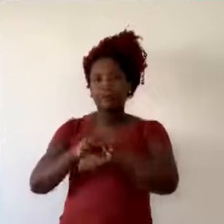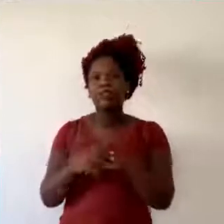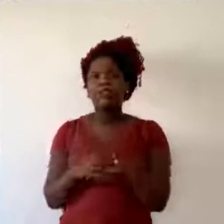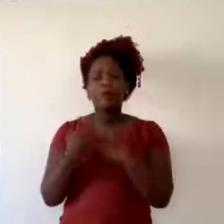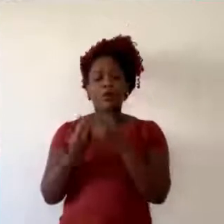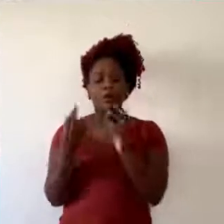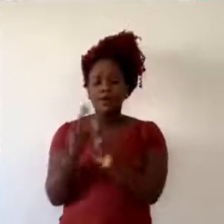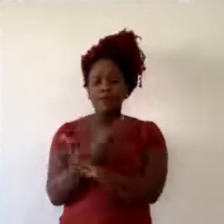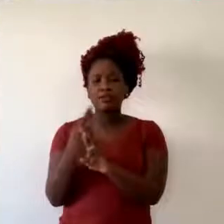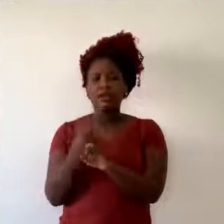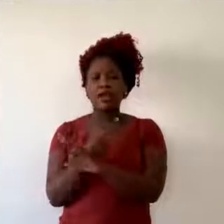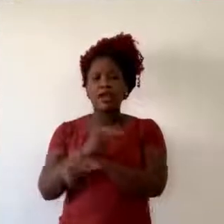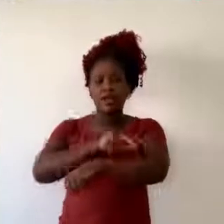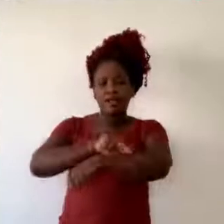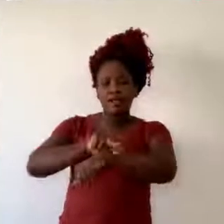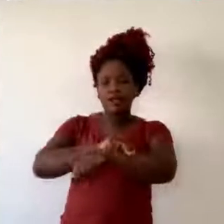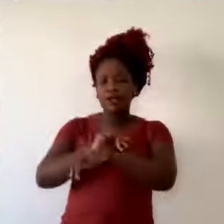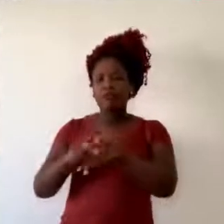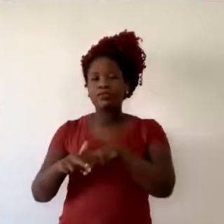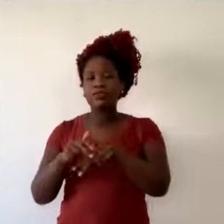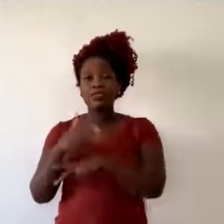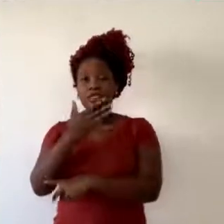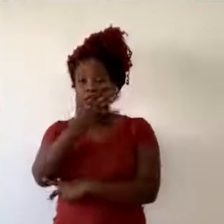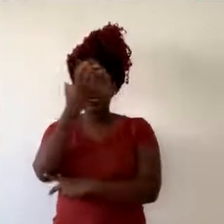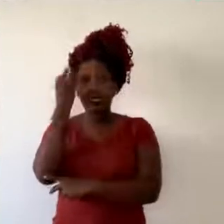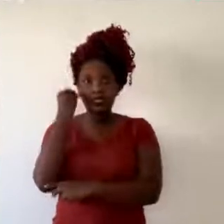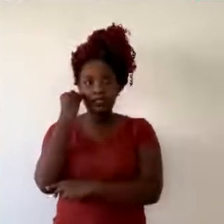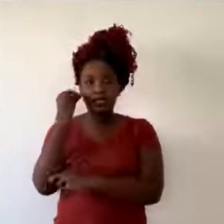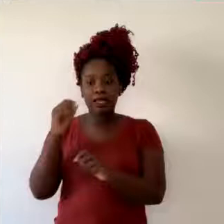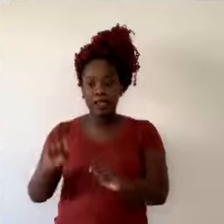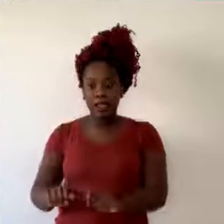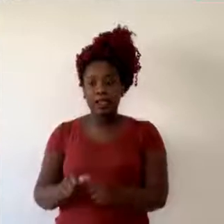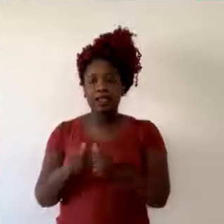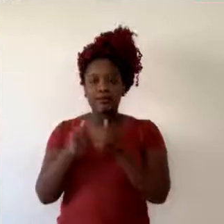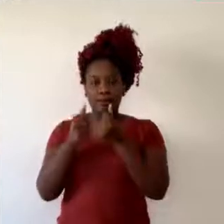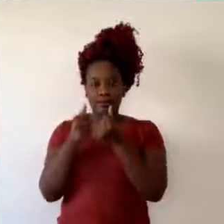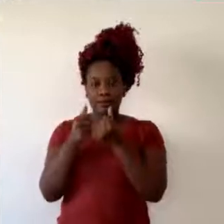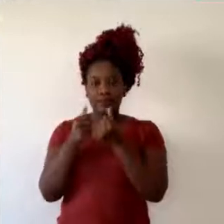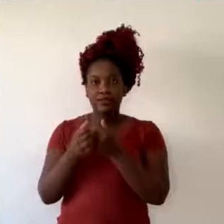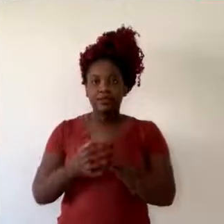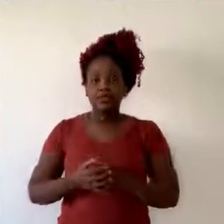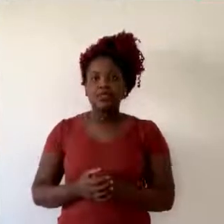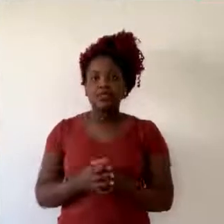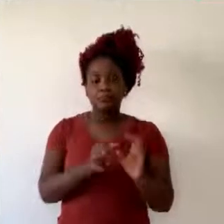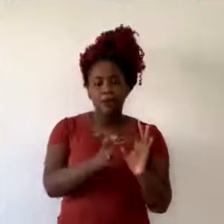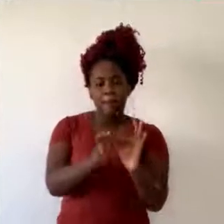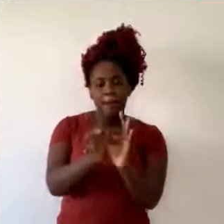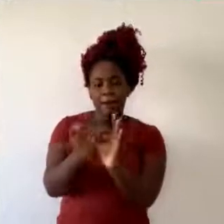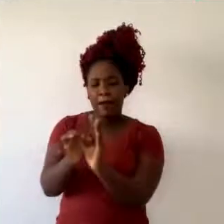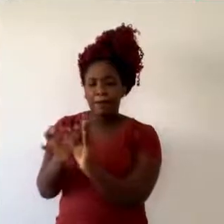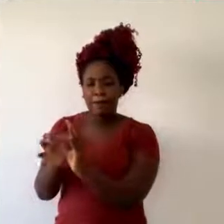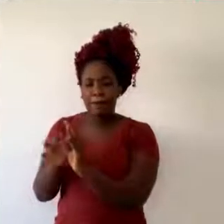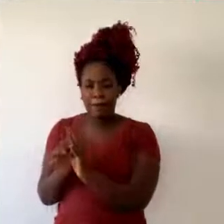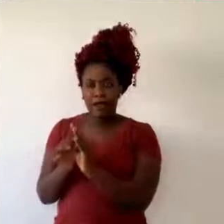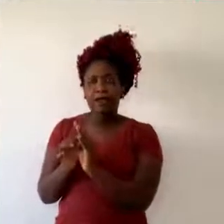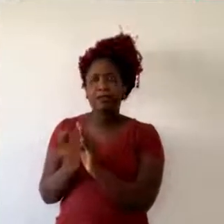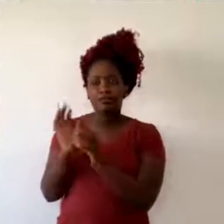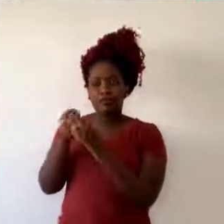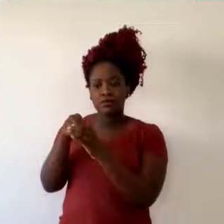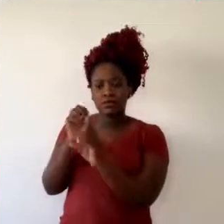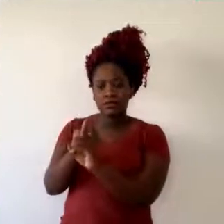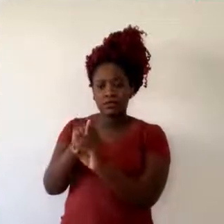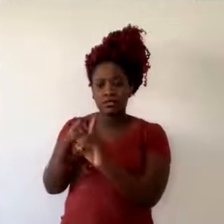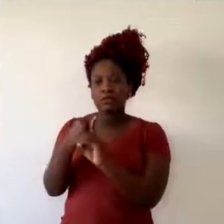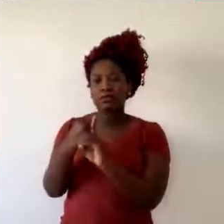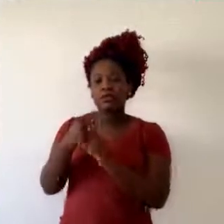it is not possible to promote gender debate without issues of class, these three components are structuring in society.